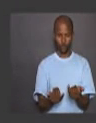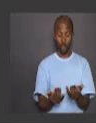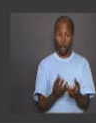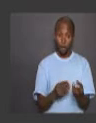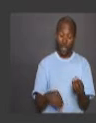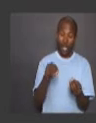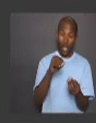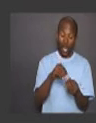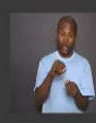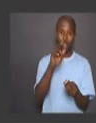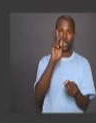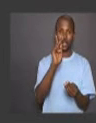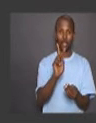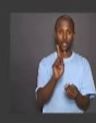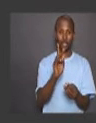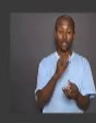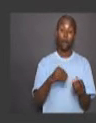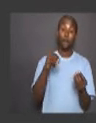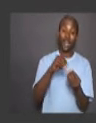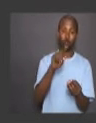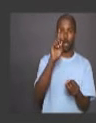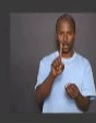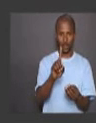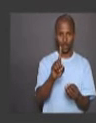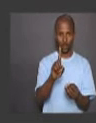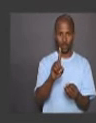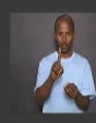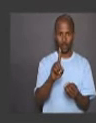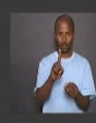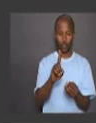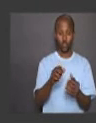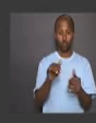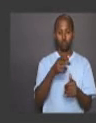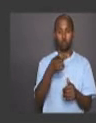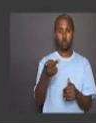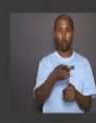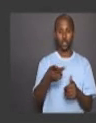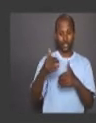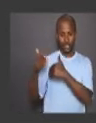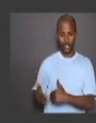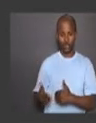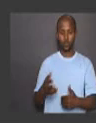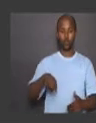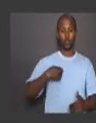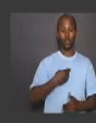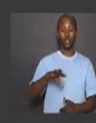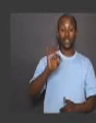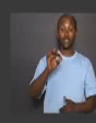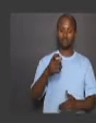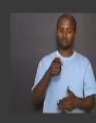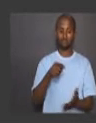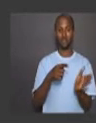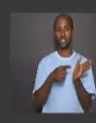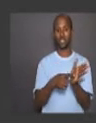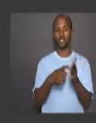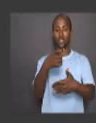Now, by adding k plus 1 on both sides, we get